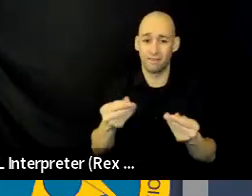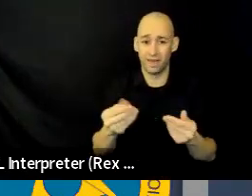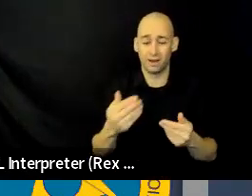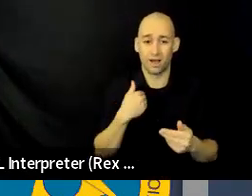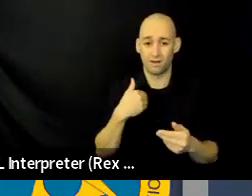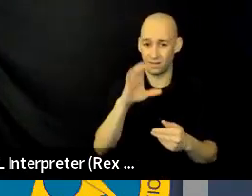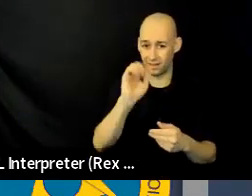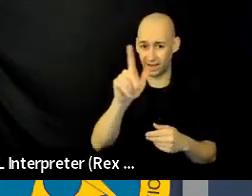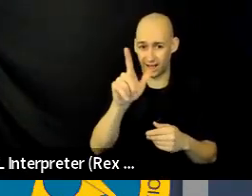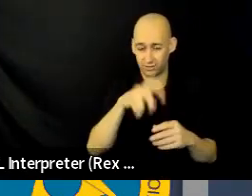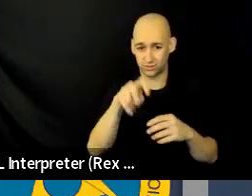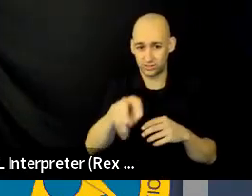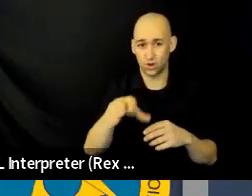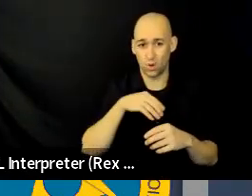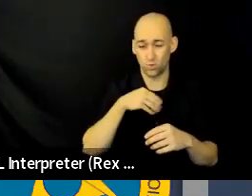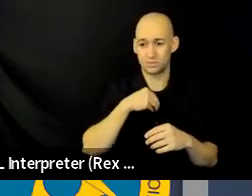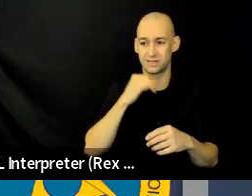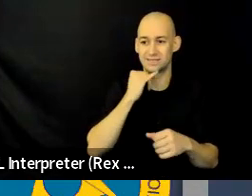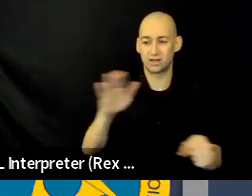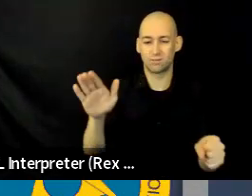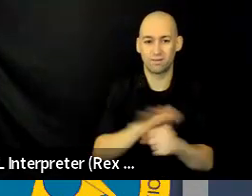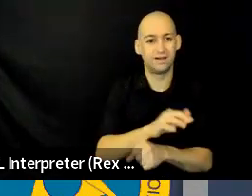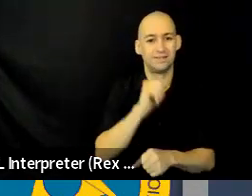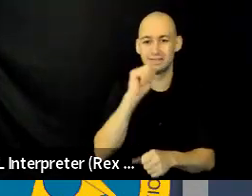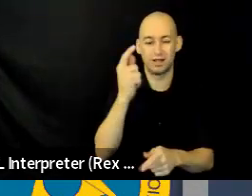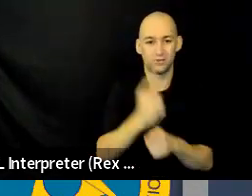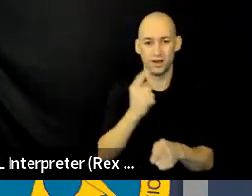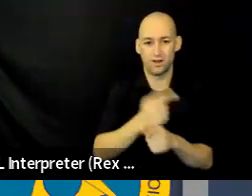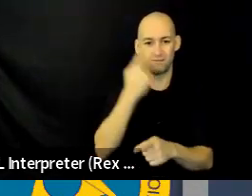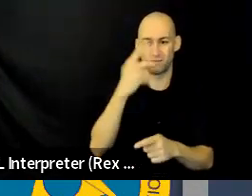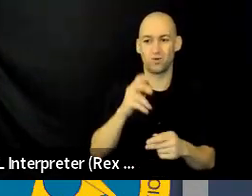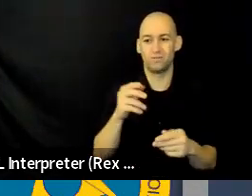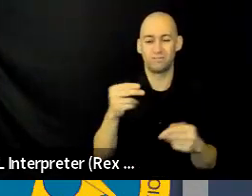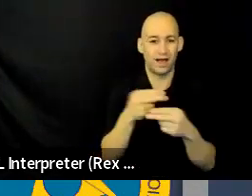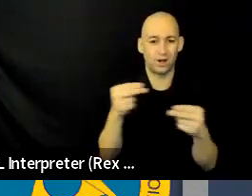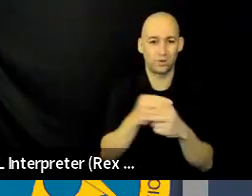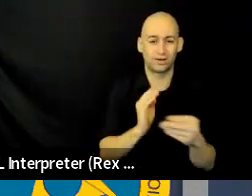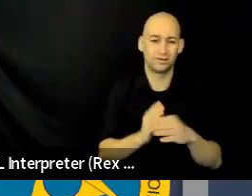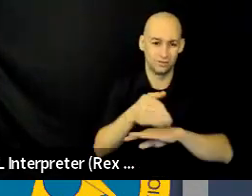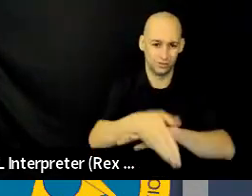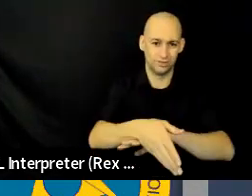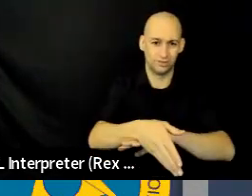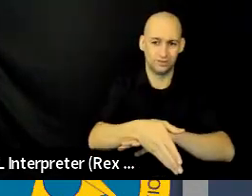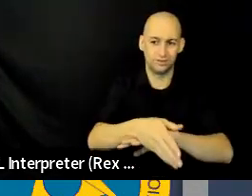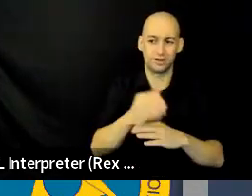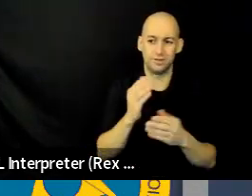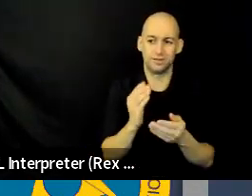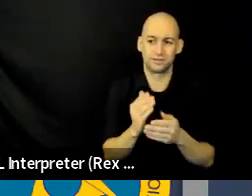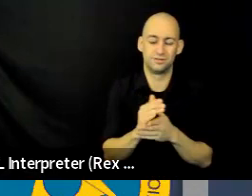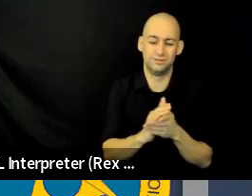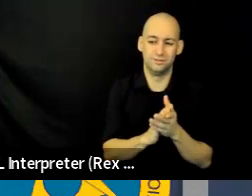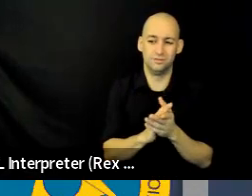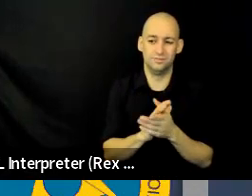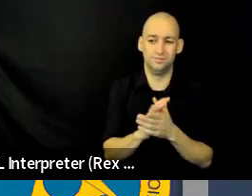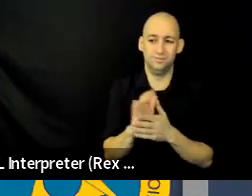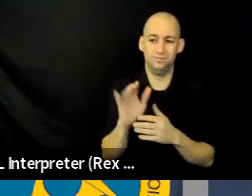Caltrans actually owns, is totally insufficient for any kind of a freeway interchange. On one of those quadrants, there's now a trailer park that's